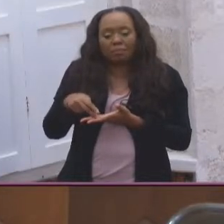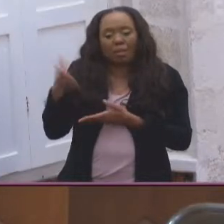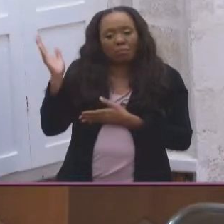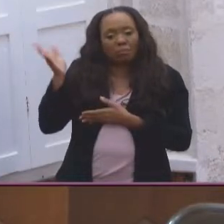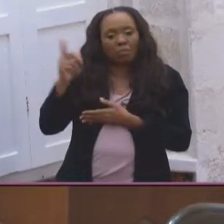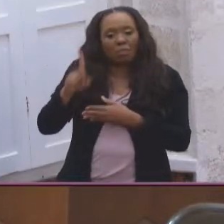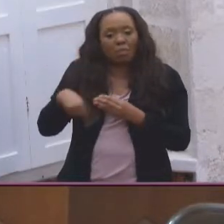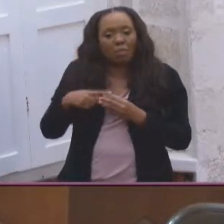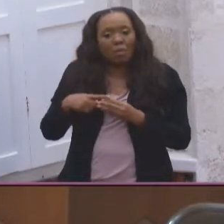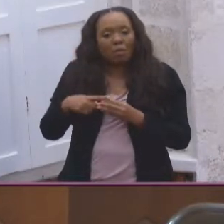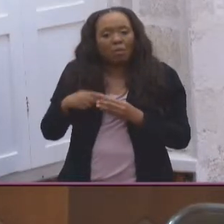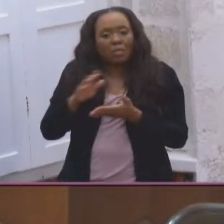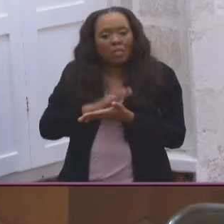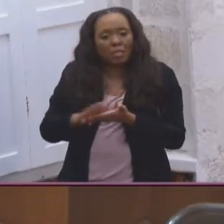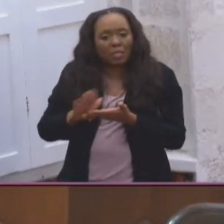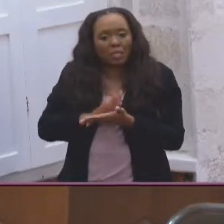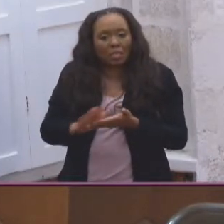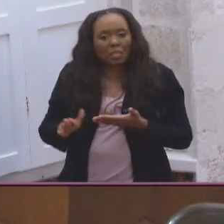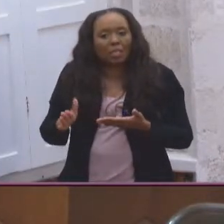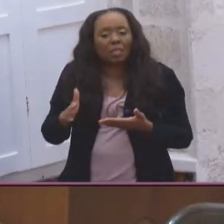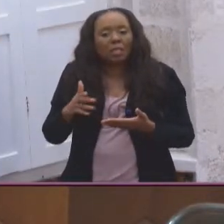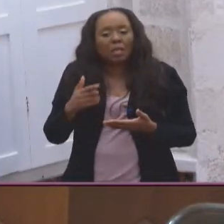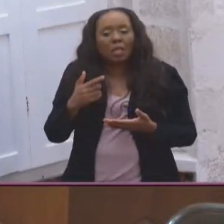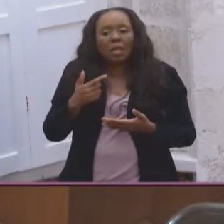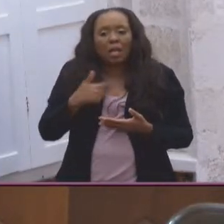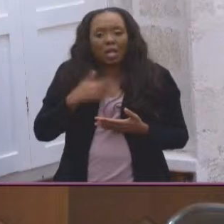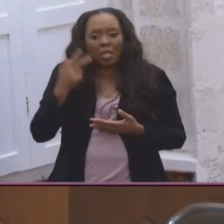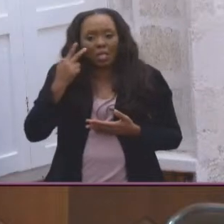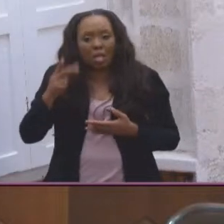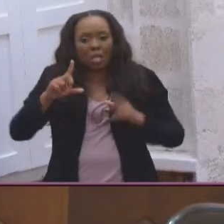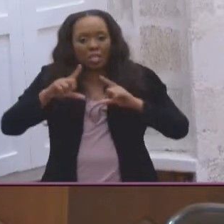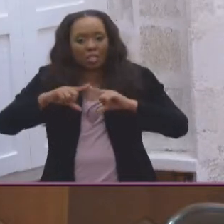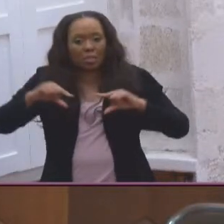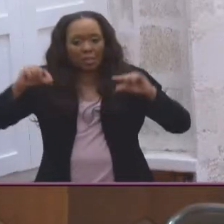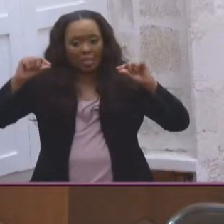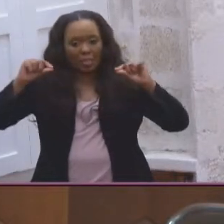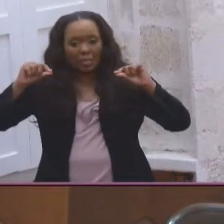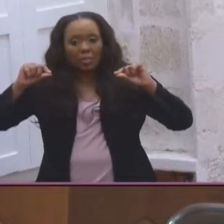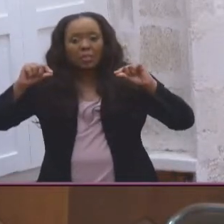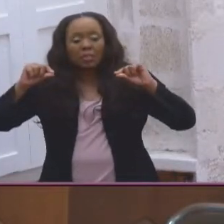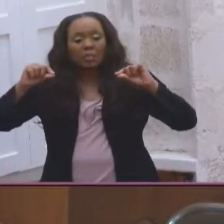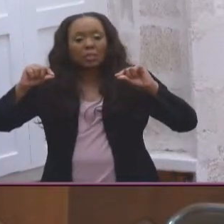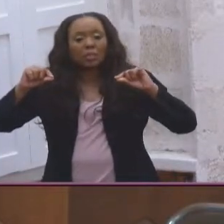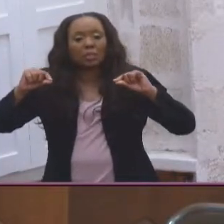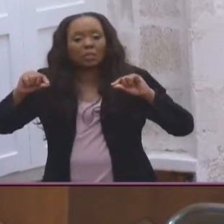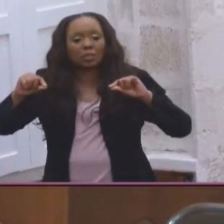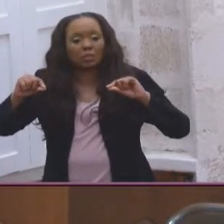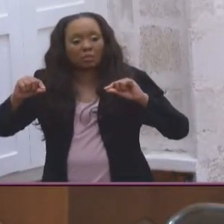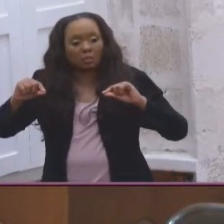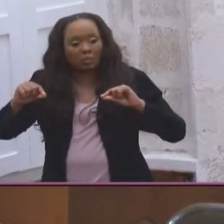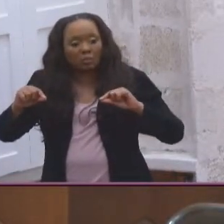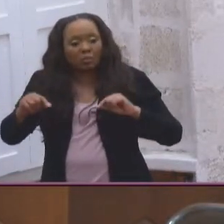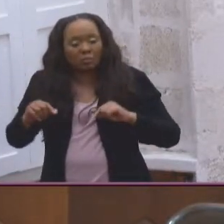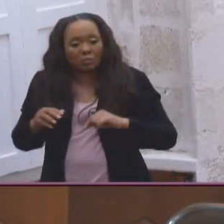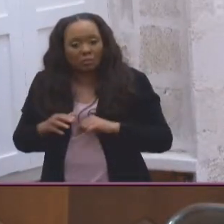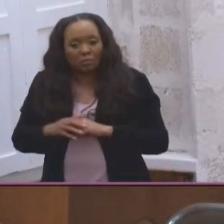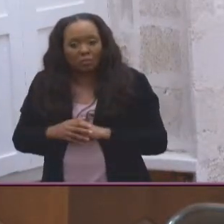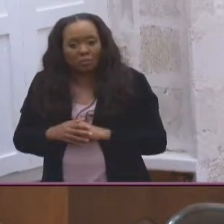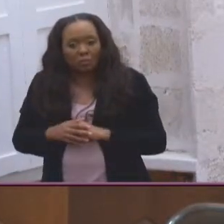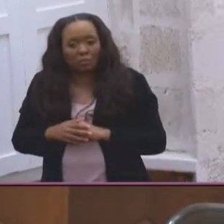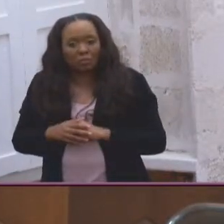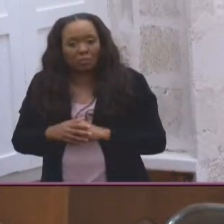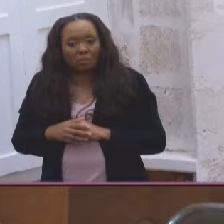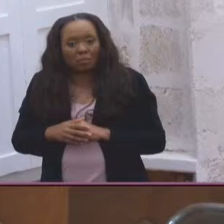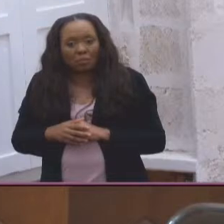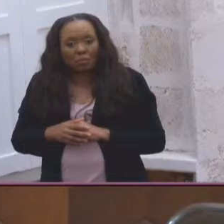Japan, at the earliest stage, they take pride, and it's done through school